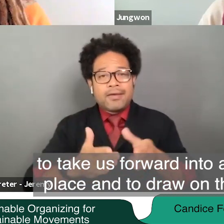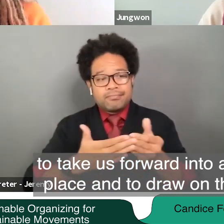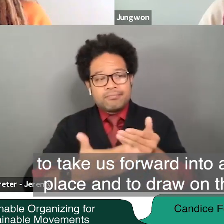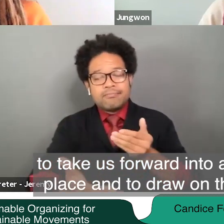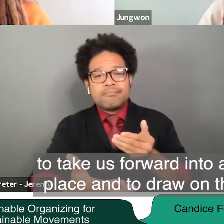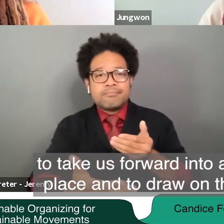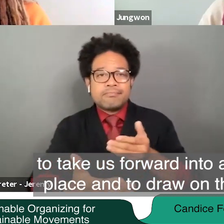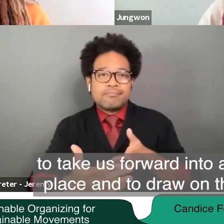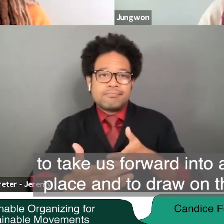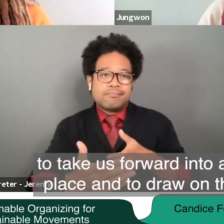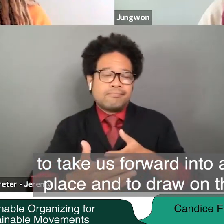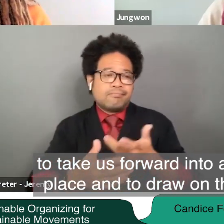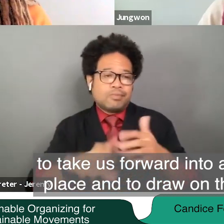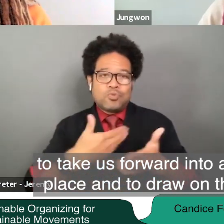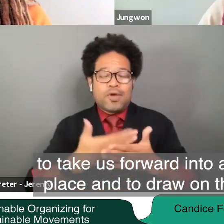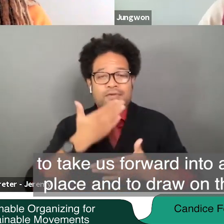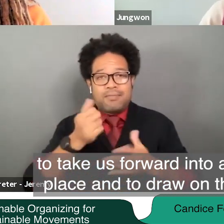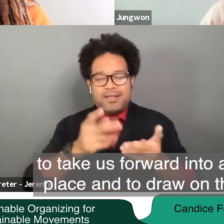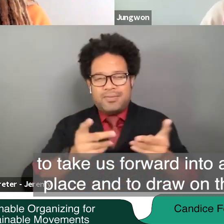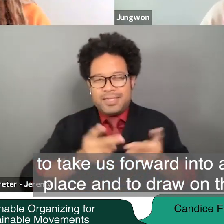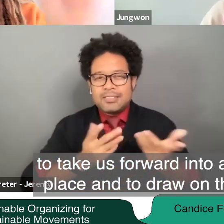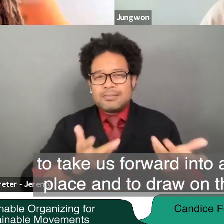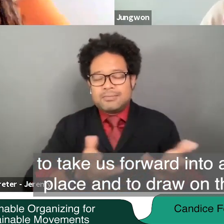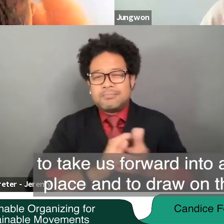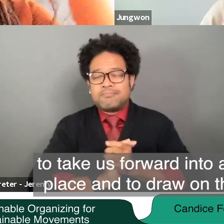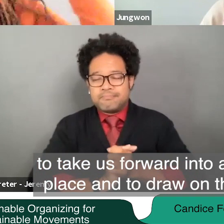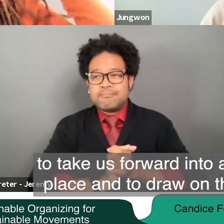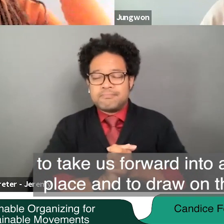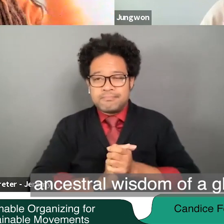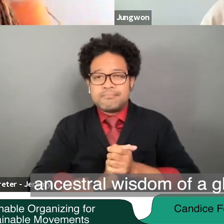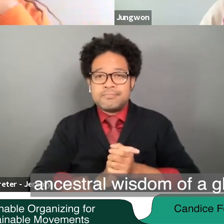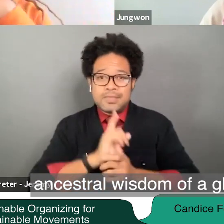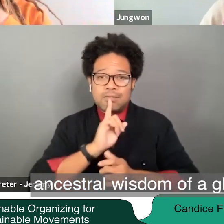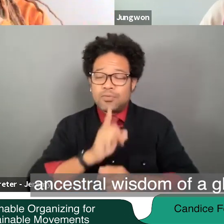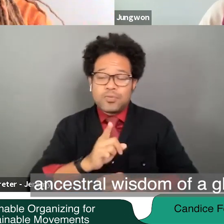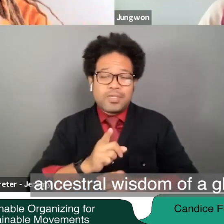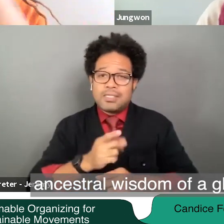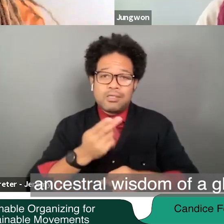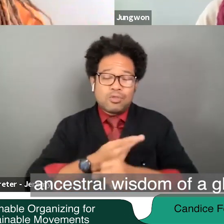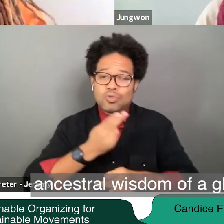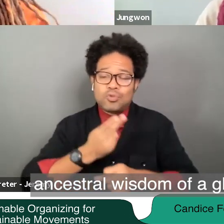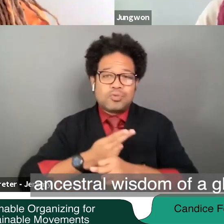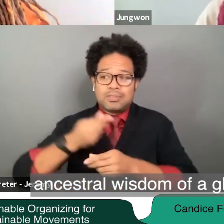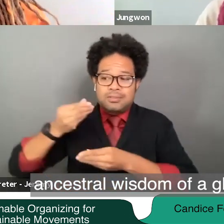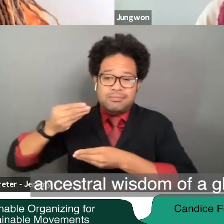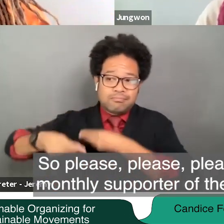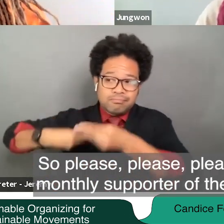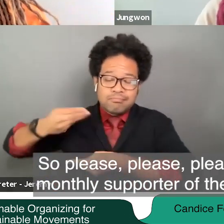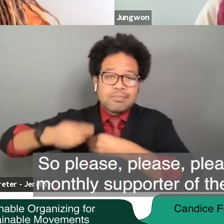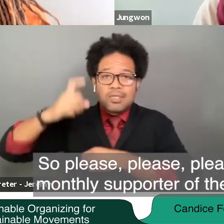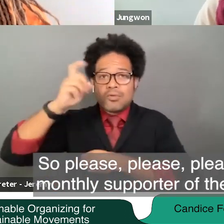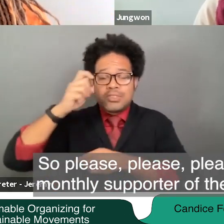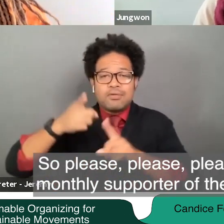into a much better place, and to draw on the incredible ancestral wisdom of the global majority.